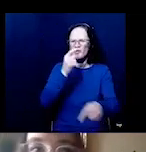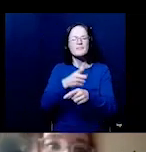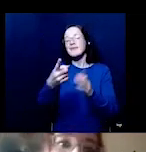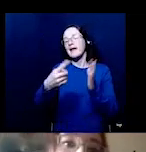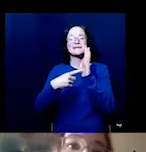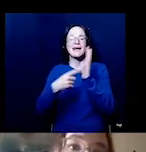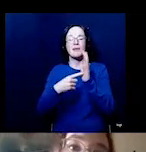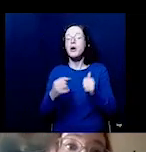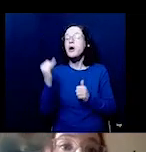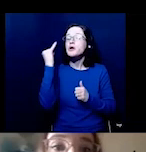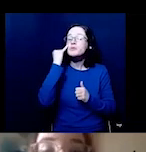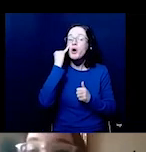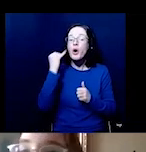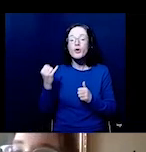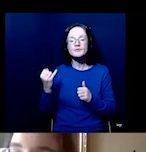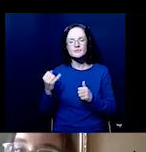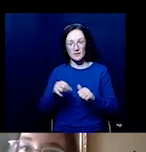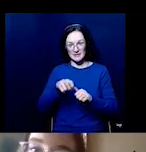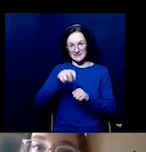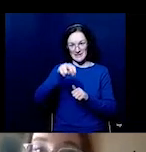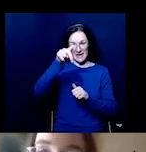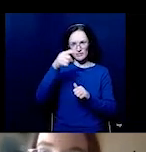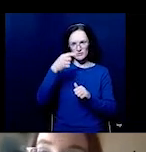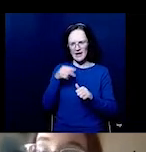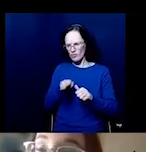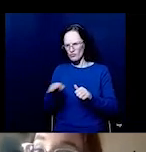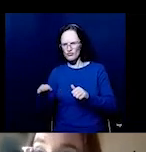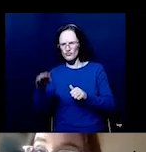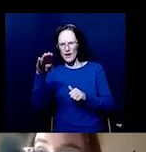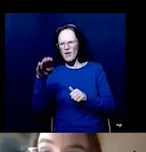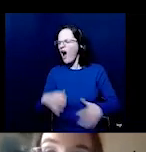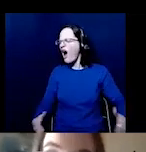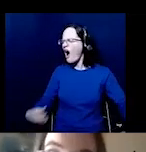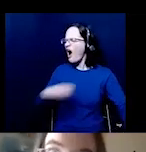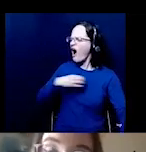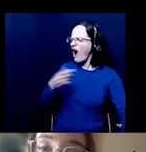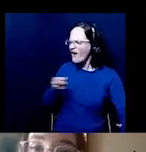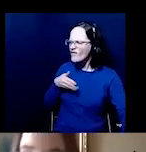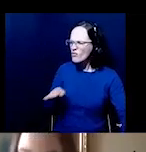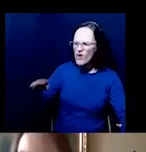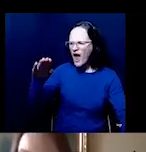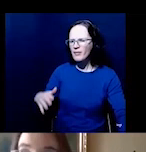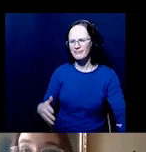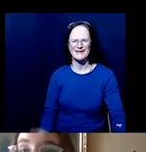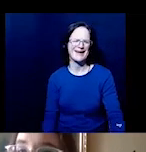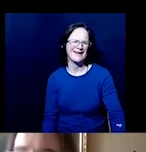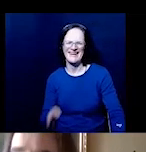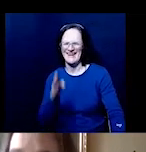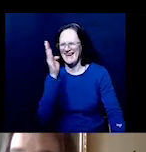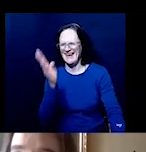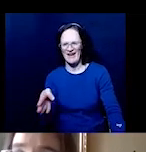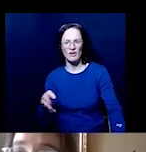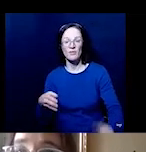building. And also many people have certain difficulties without having a diagnosis. So like, I'm going to give